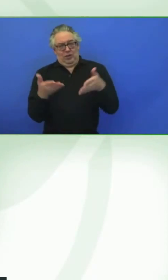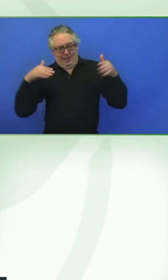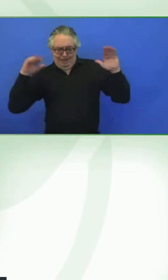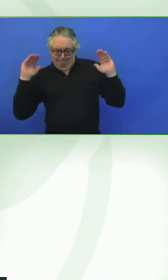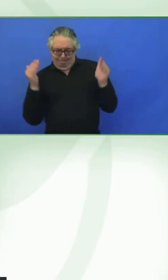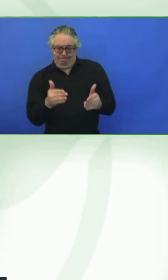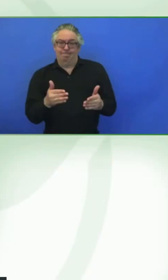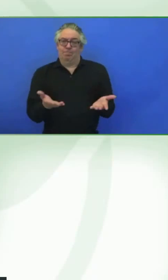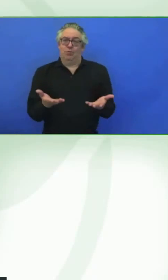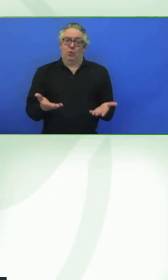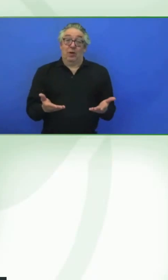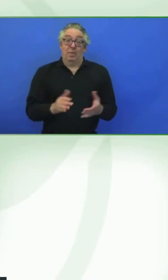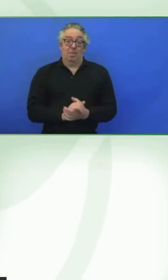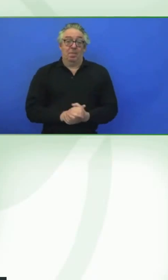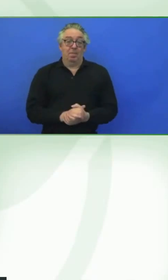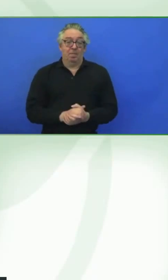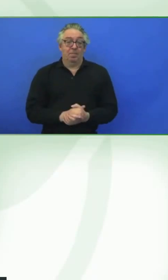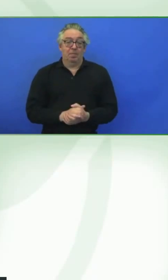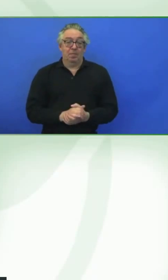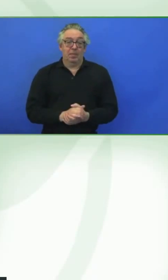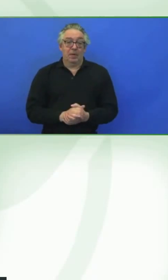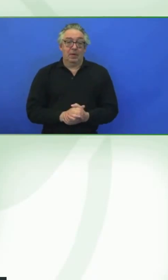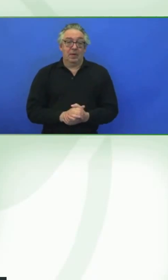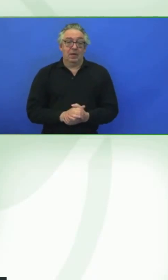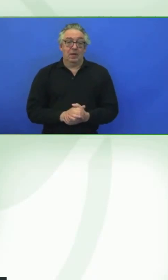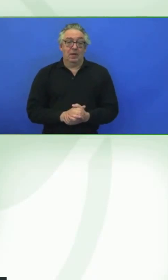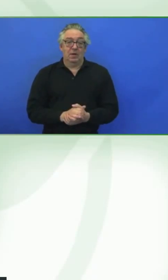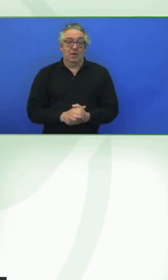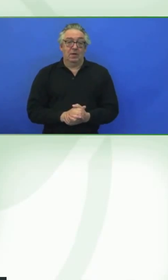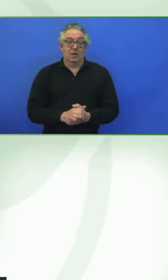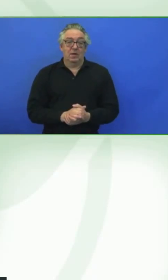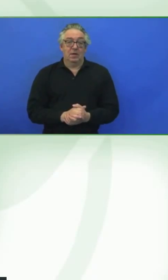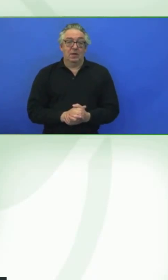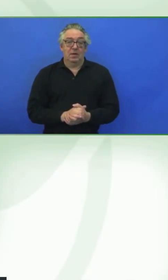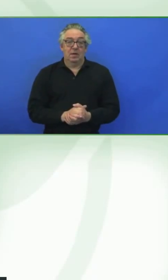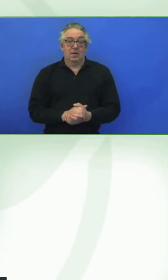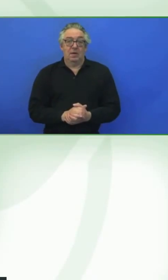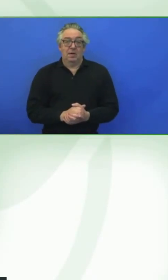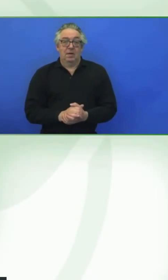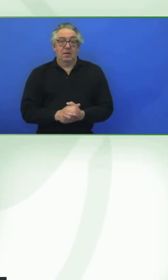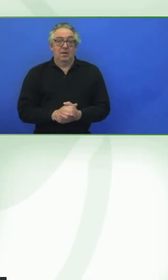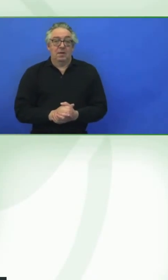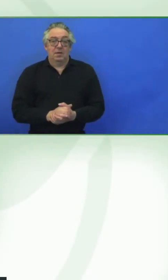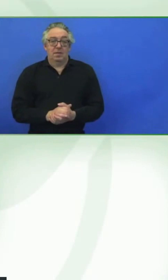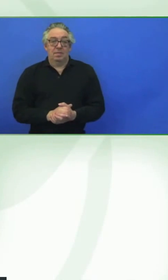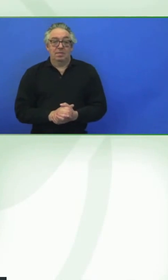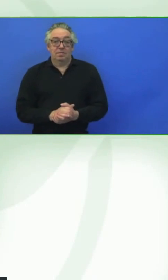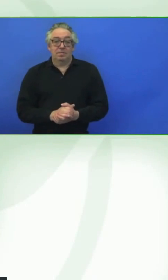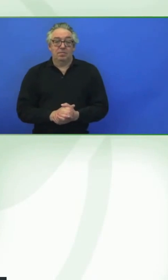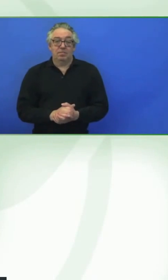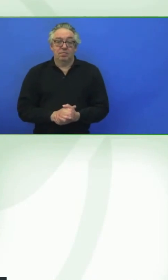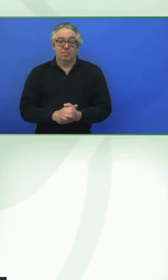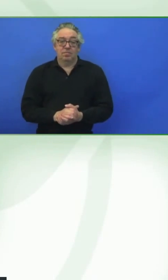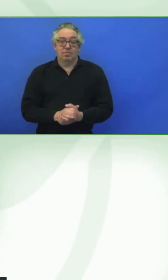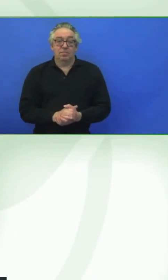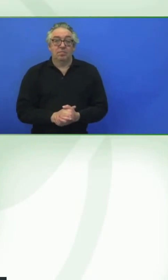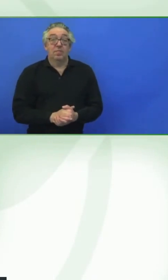Now I'm coming back to my question I had before. How many information is on YouTube per